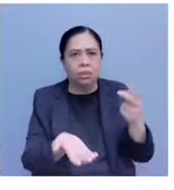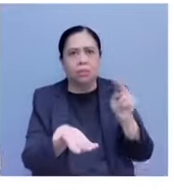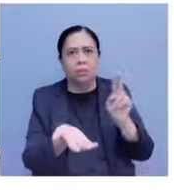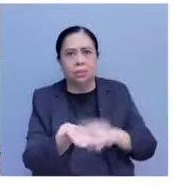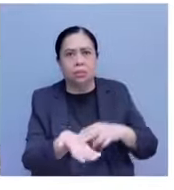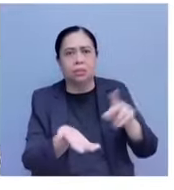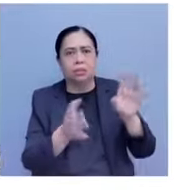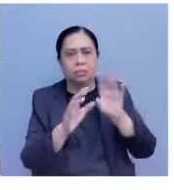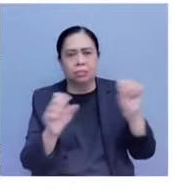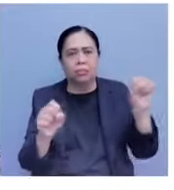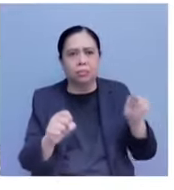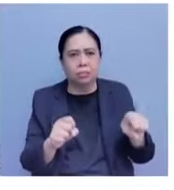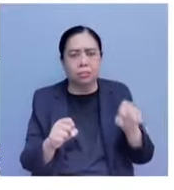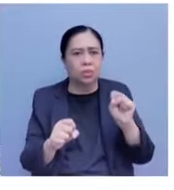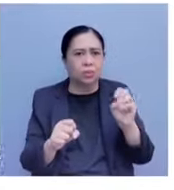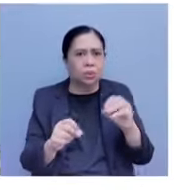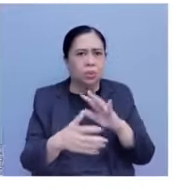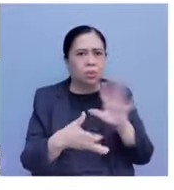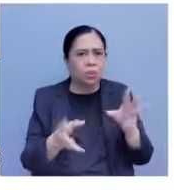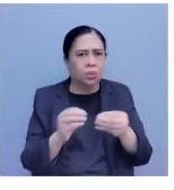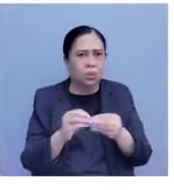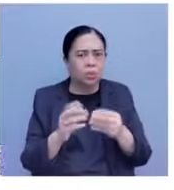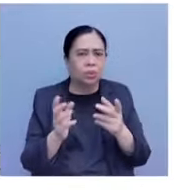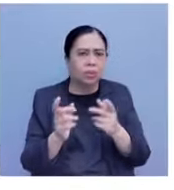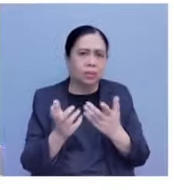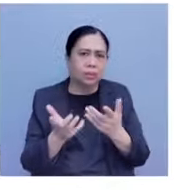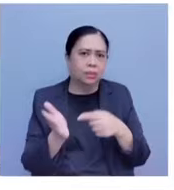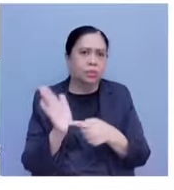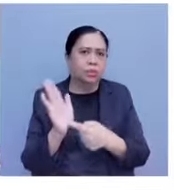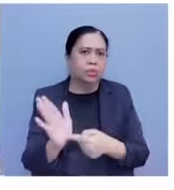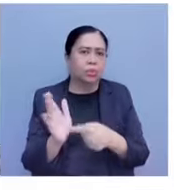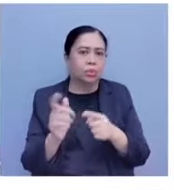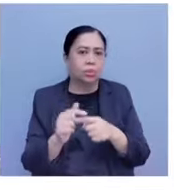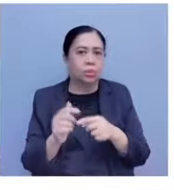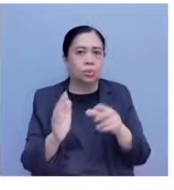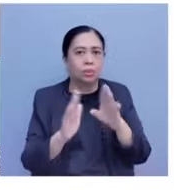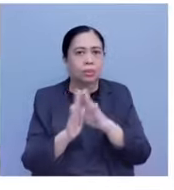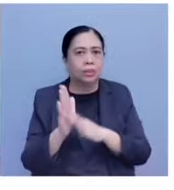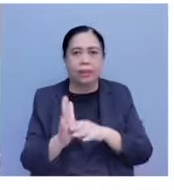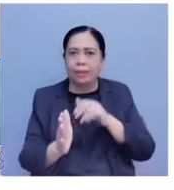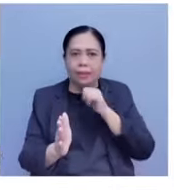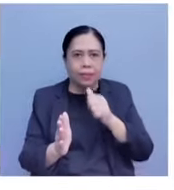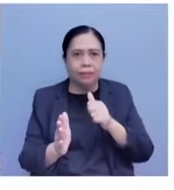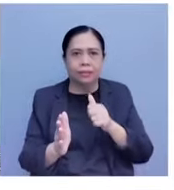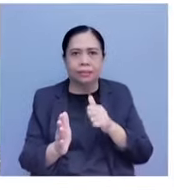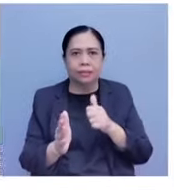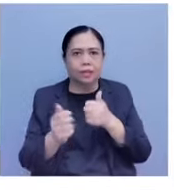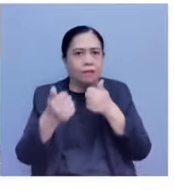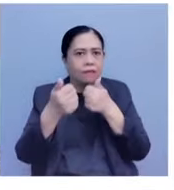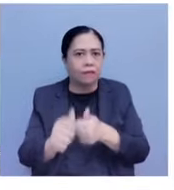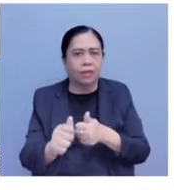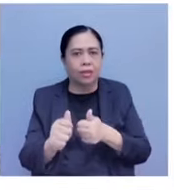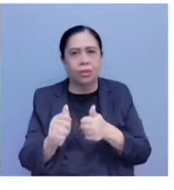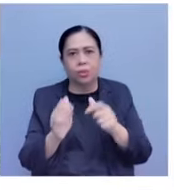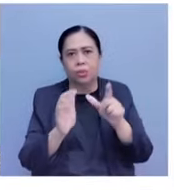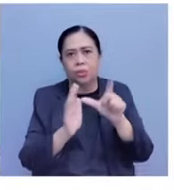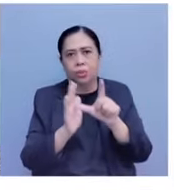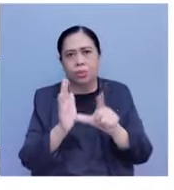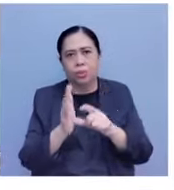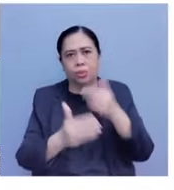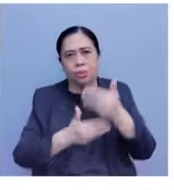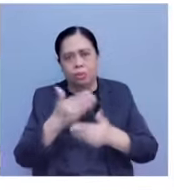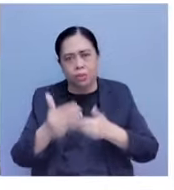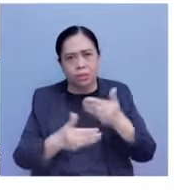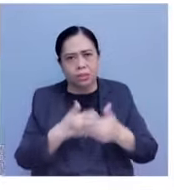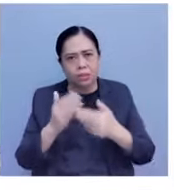And so all these things together showed that the bill did not follow the legislative process as